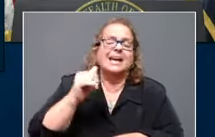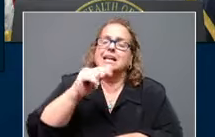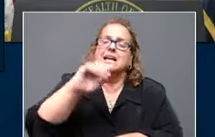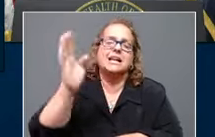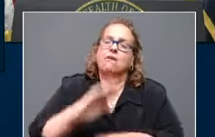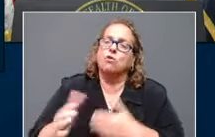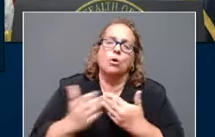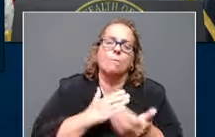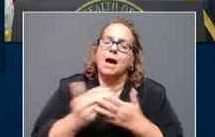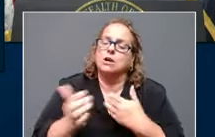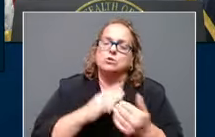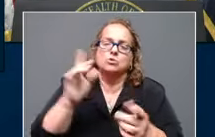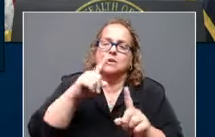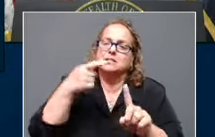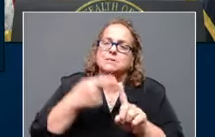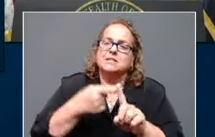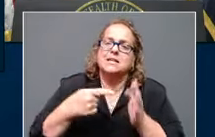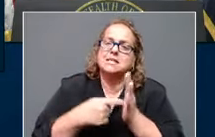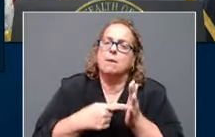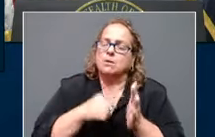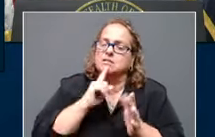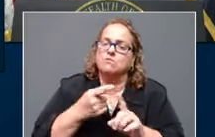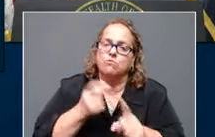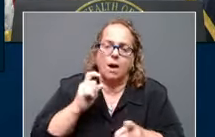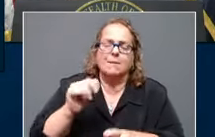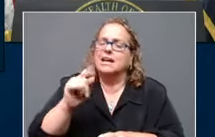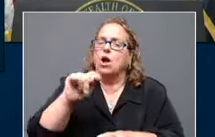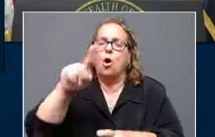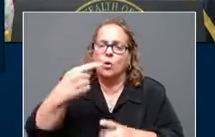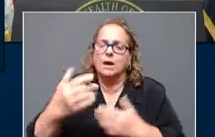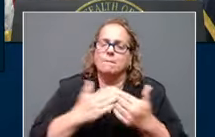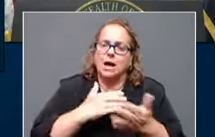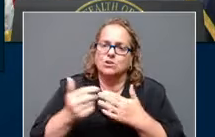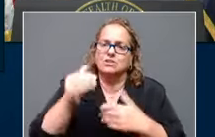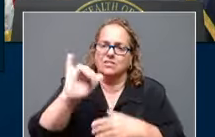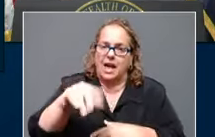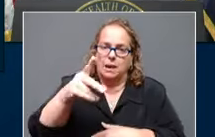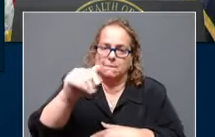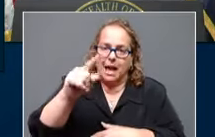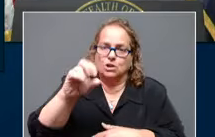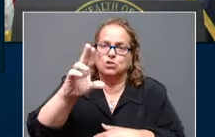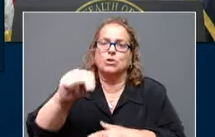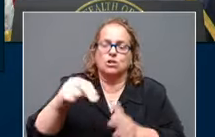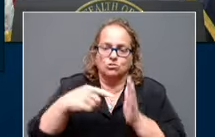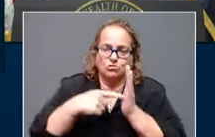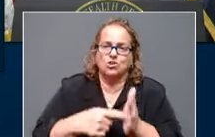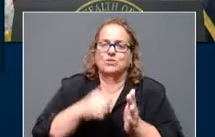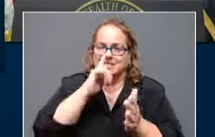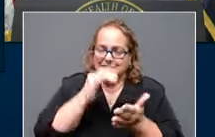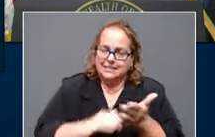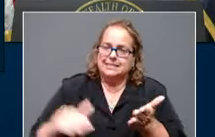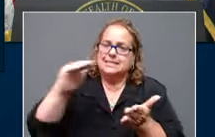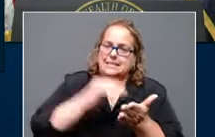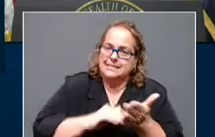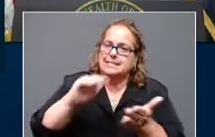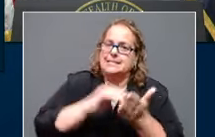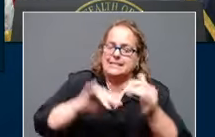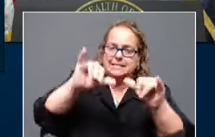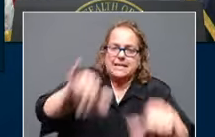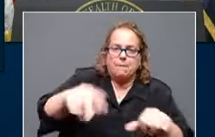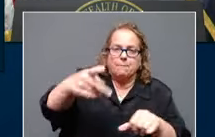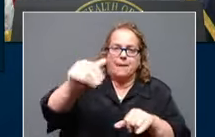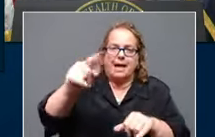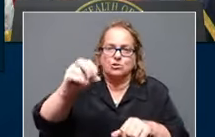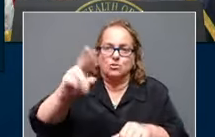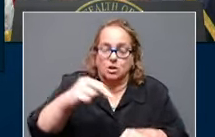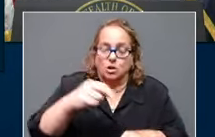This is an example from the North Central District Health Department. That includes Trimble, Henry, Shelby, and Spencer counties. That's up right around